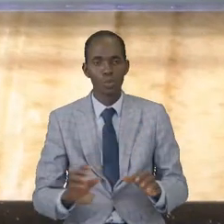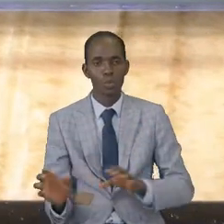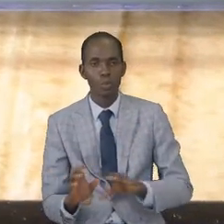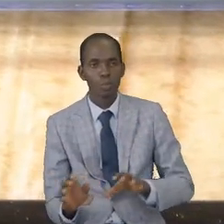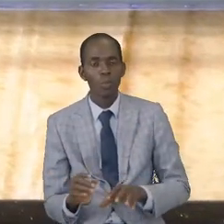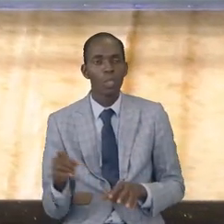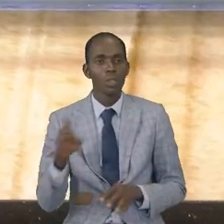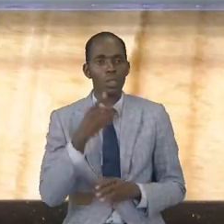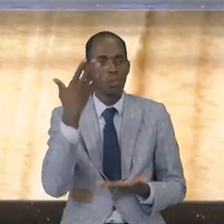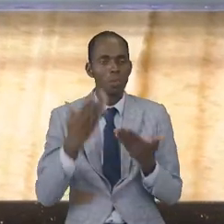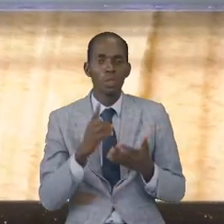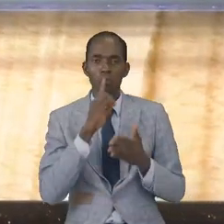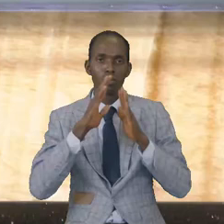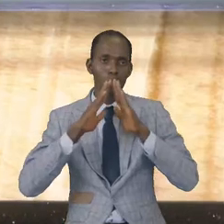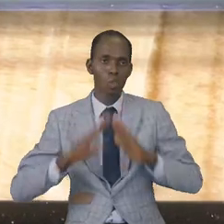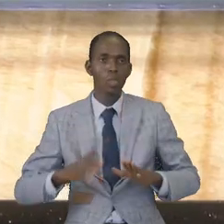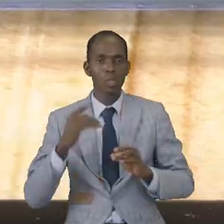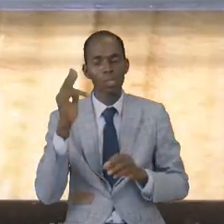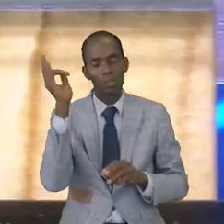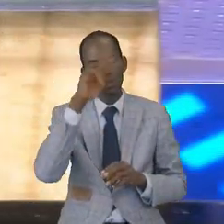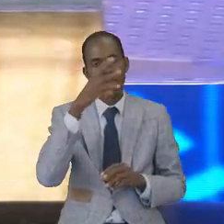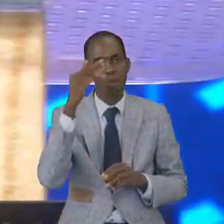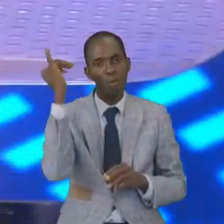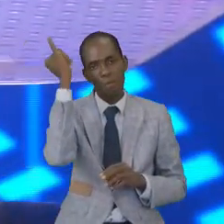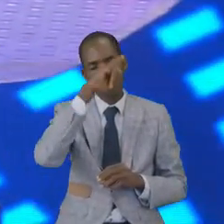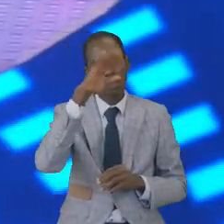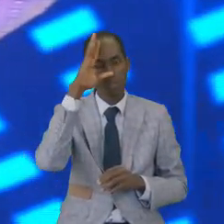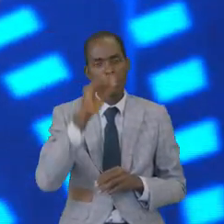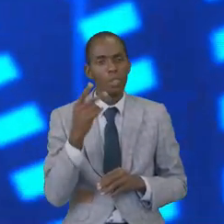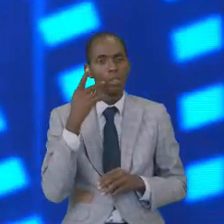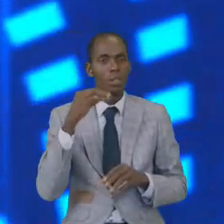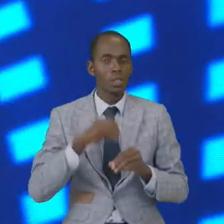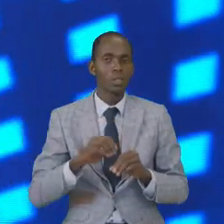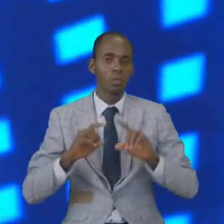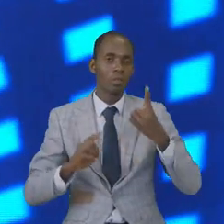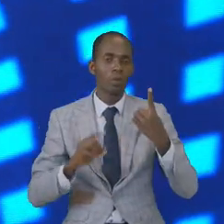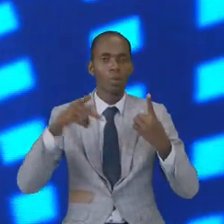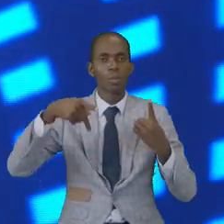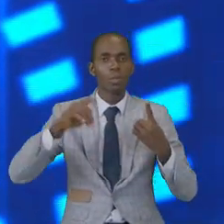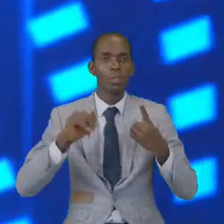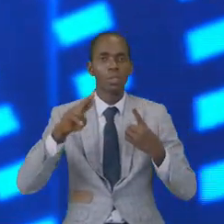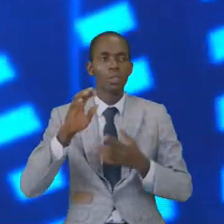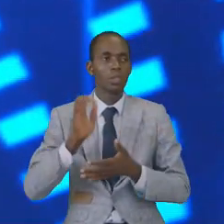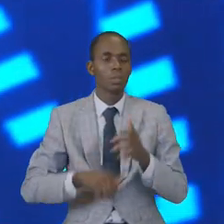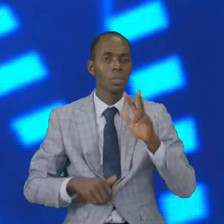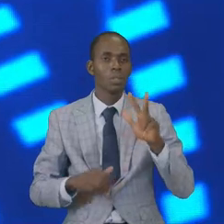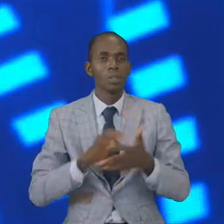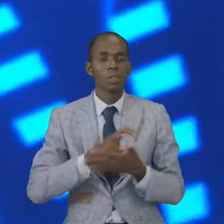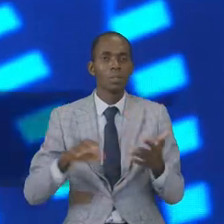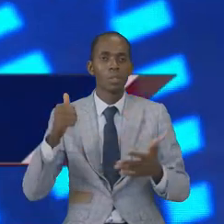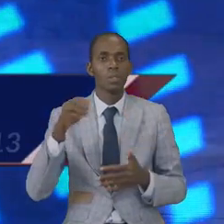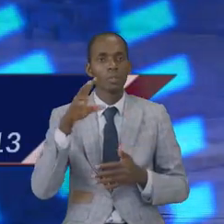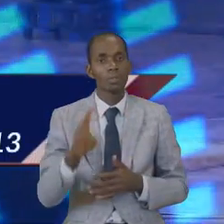the ignorance of foolish men. In chapter 3 of 1 Peter chapter 3 verse